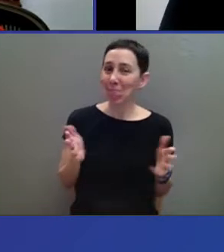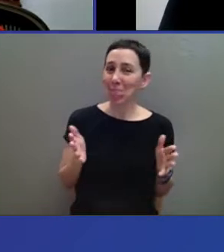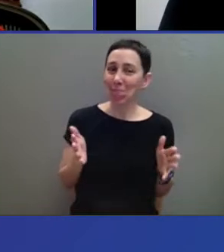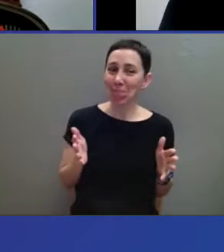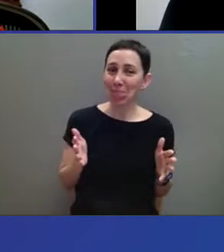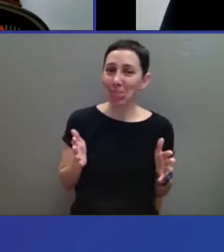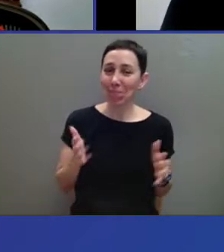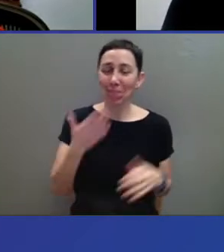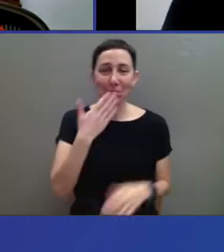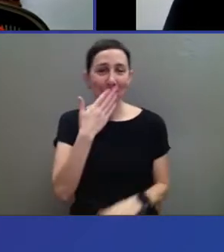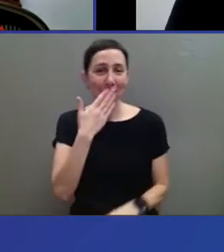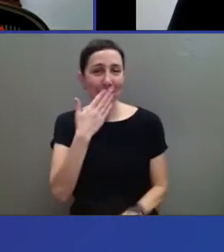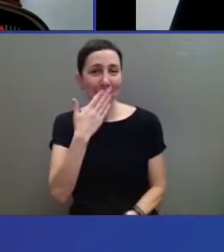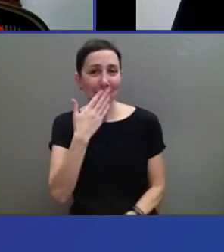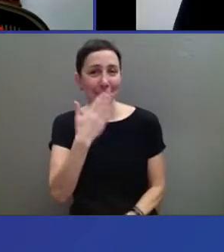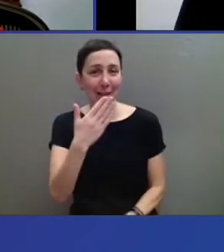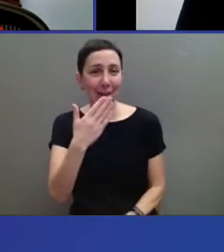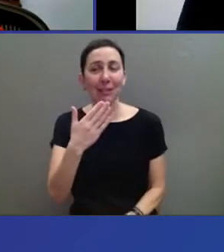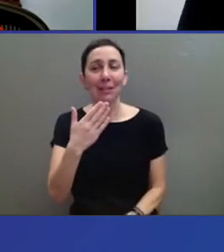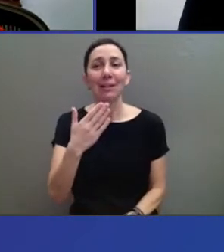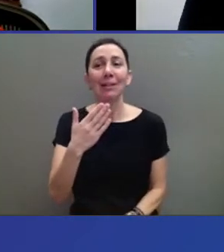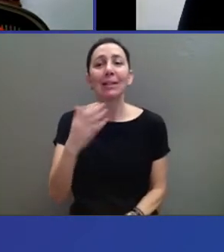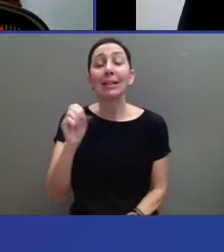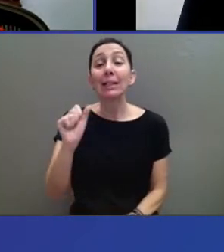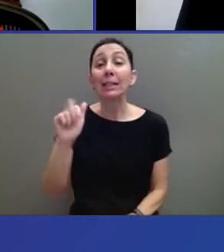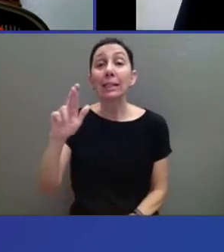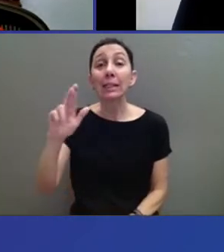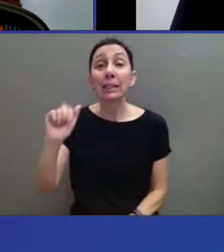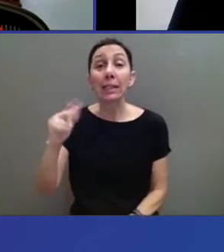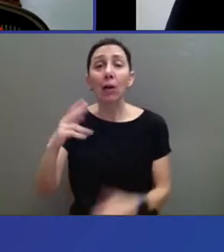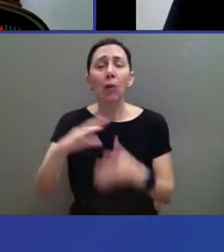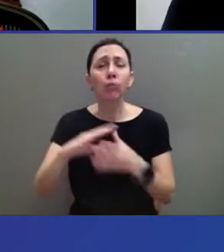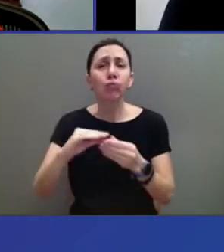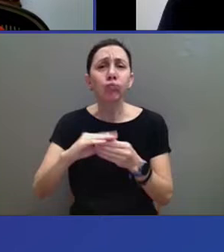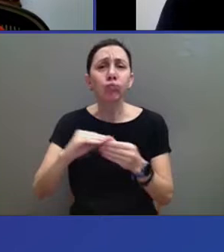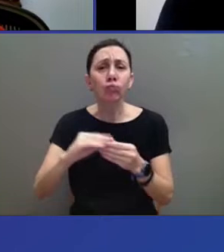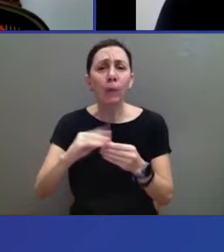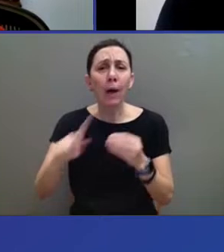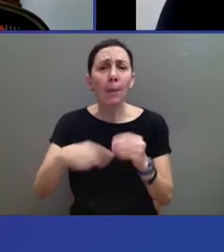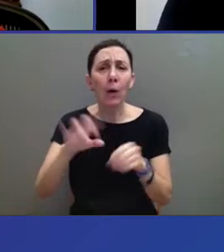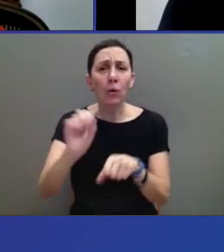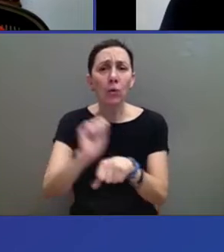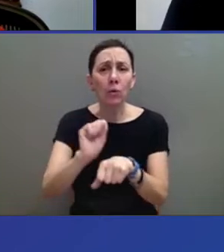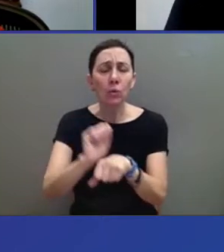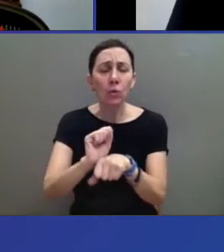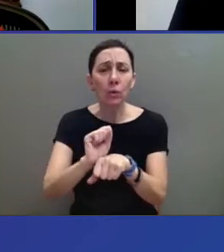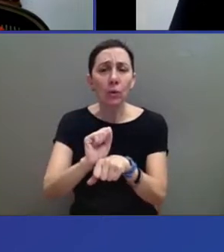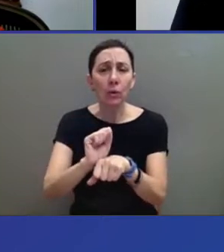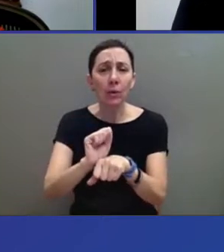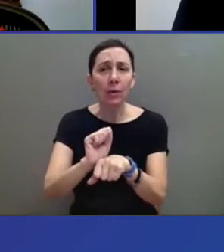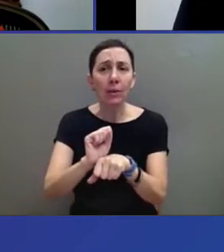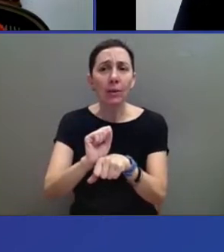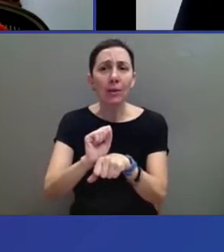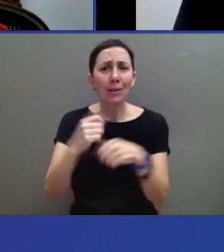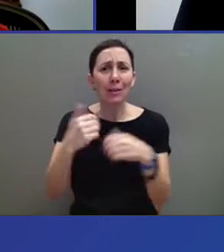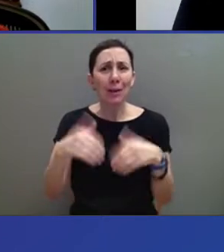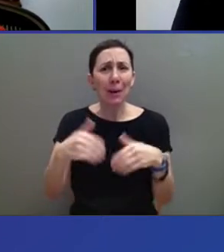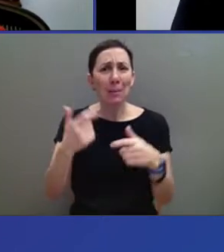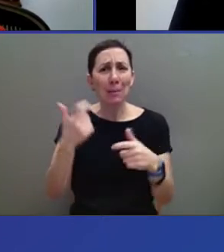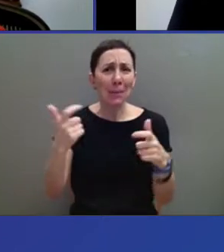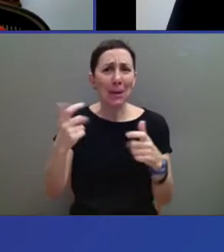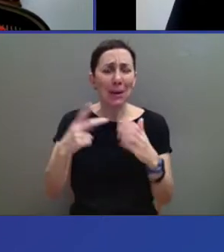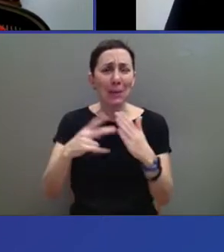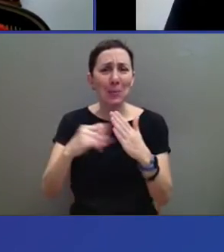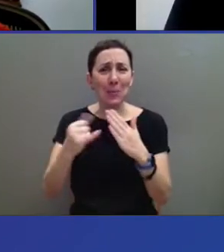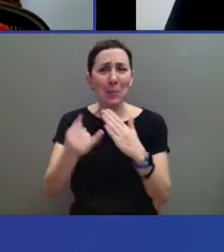Thank you. Thank you so much, Anna. Sarah, tell us what you've been working on. It's a pretty significant project